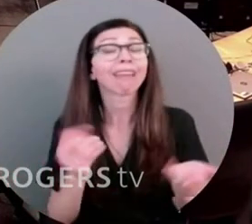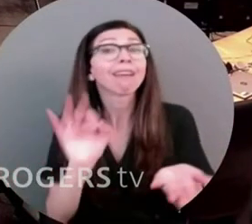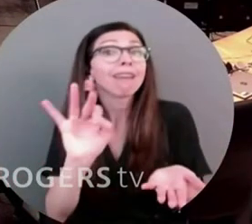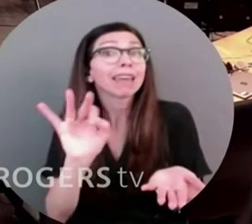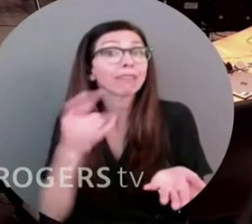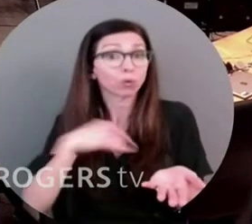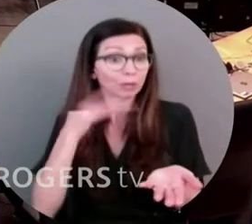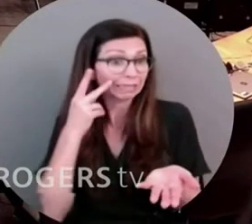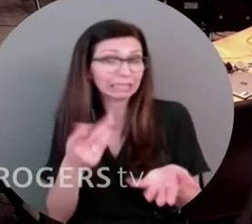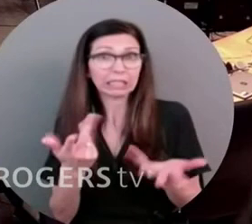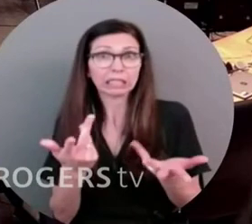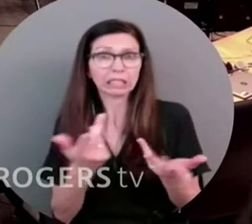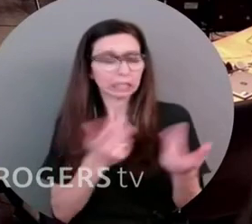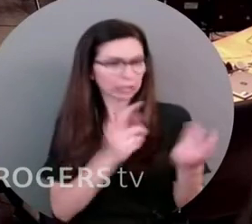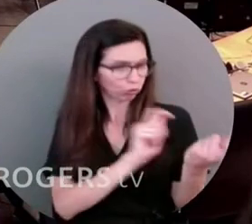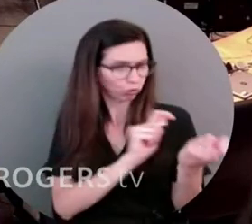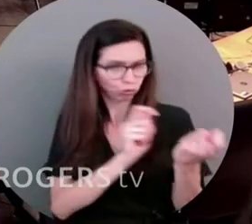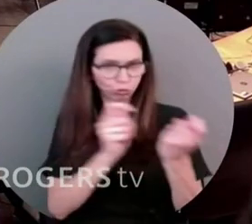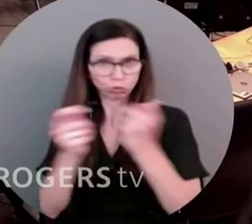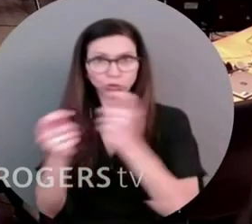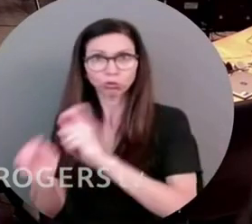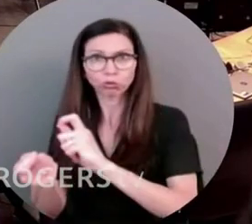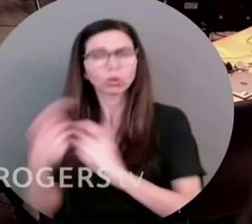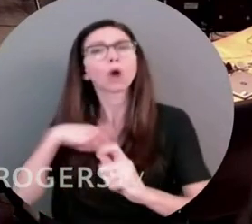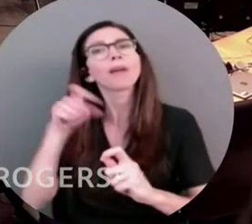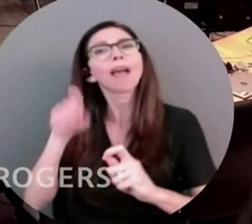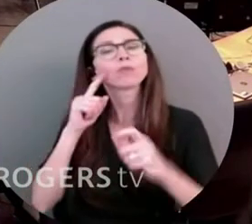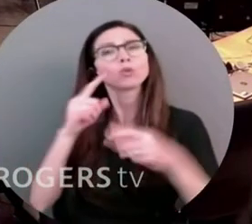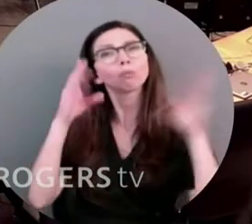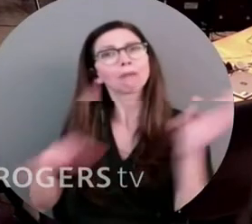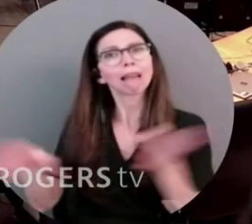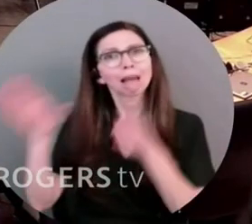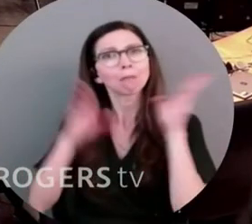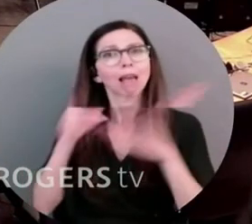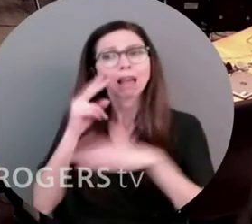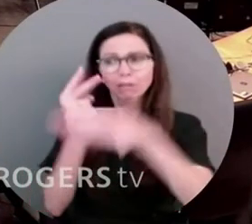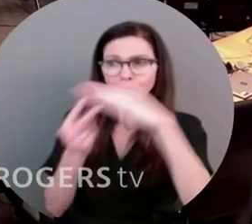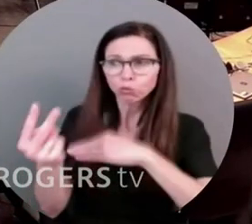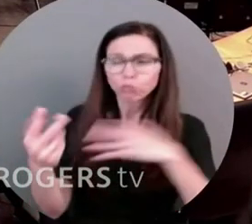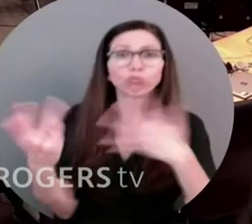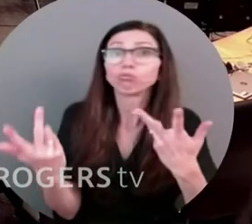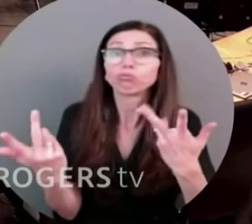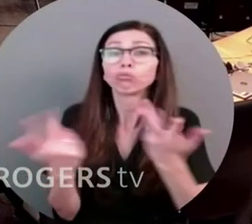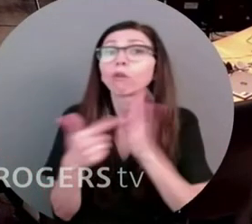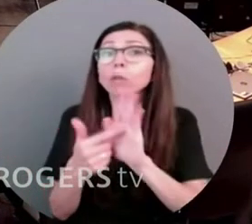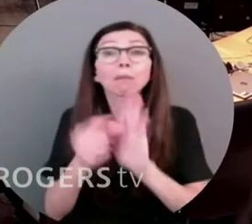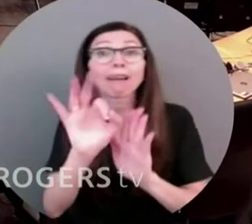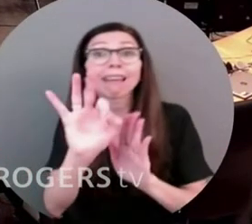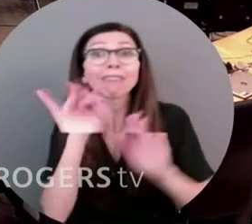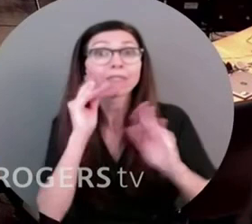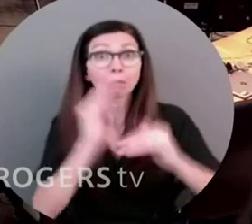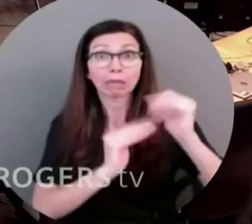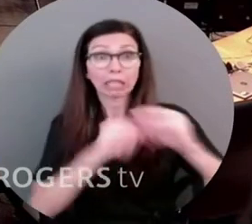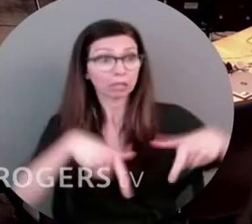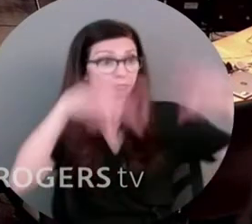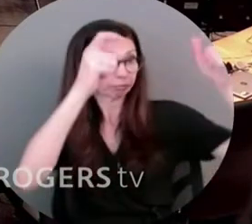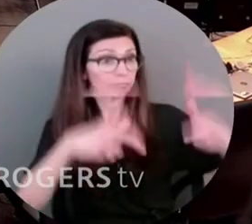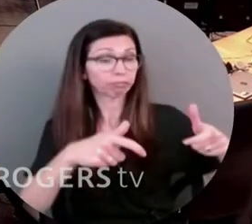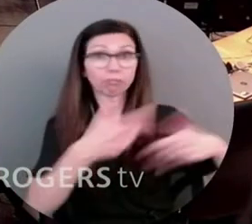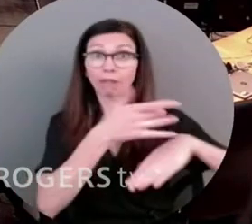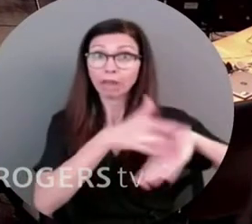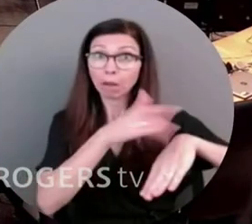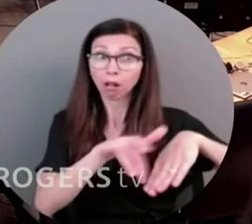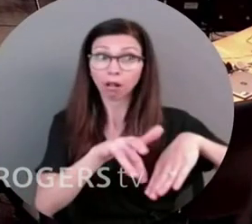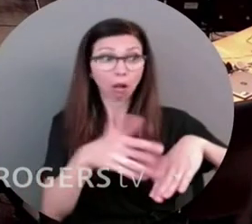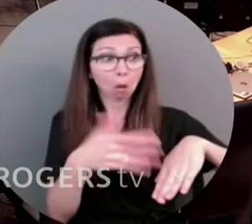plan should enable conversion of buildings and office parks wherever they may be to new uses, and that should be something we should enable in our